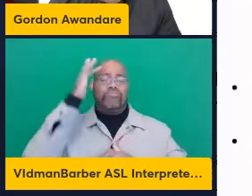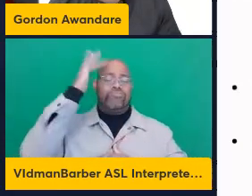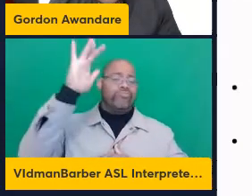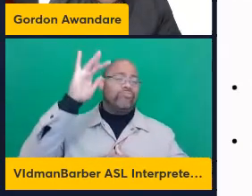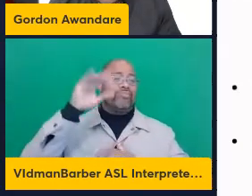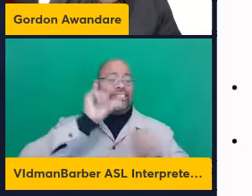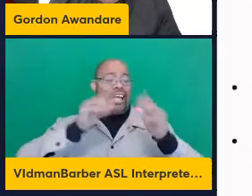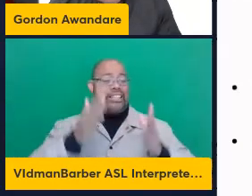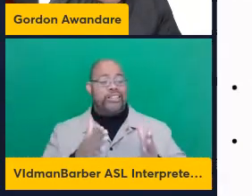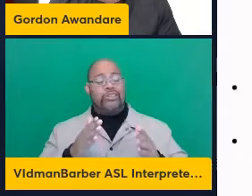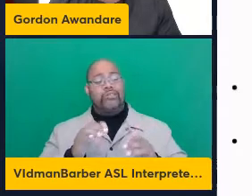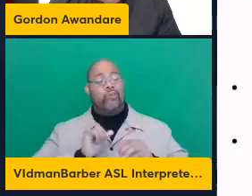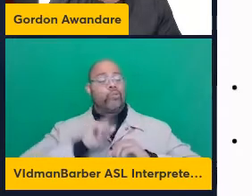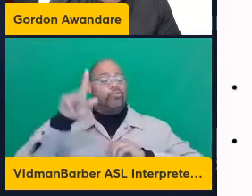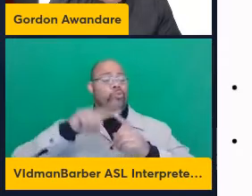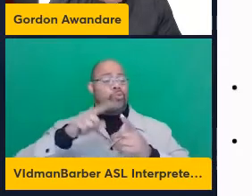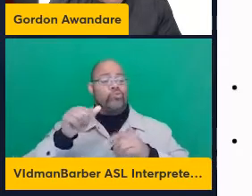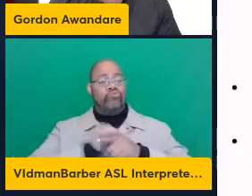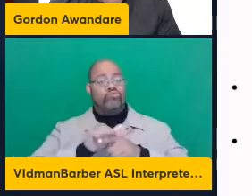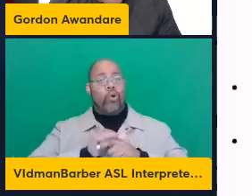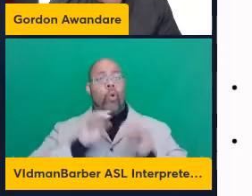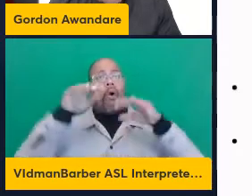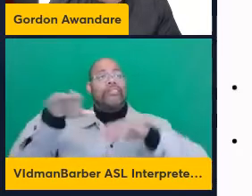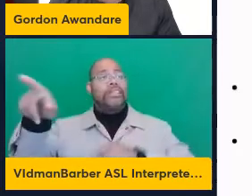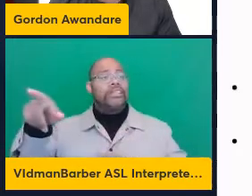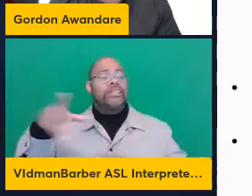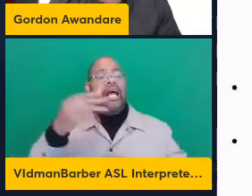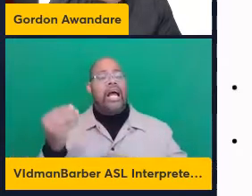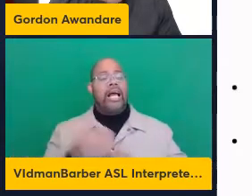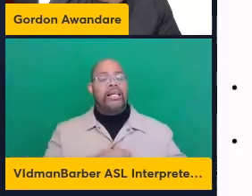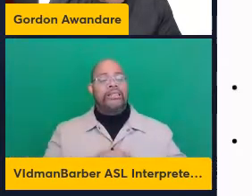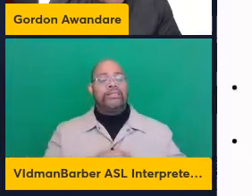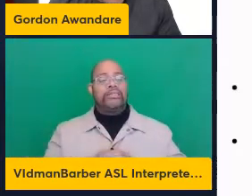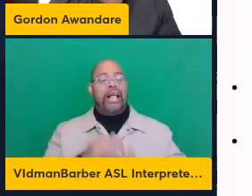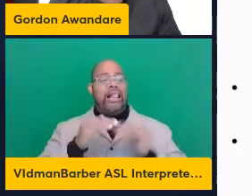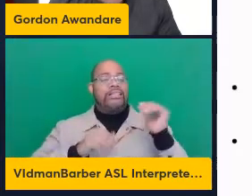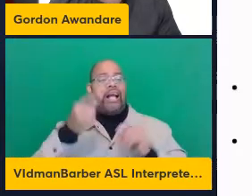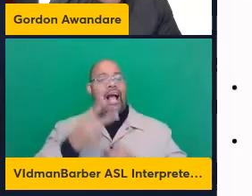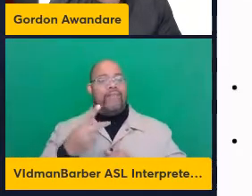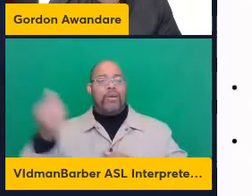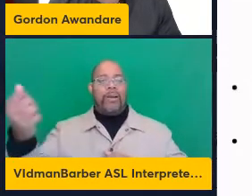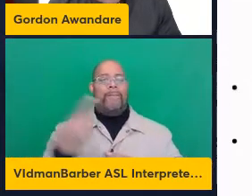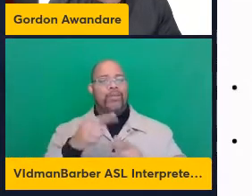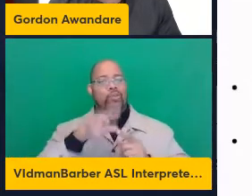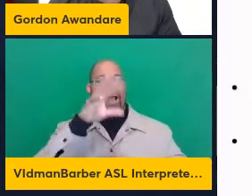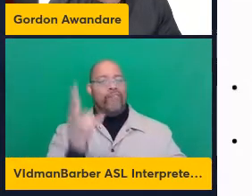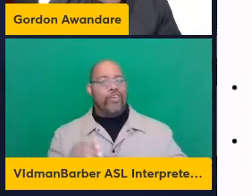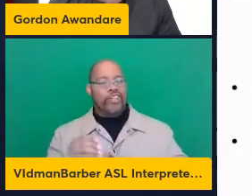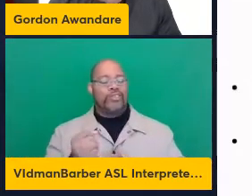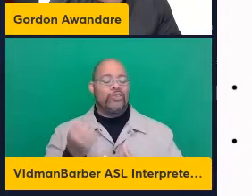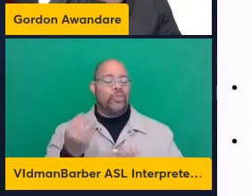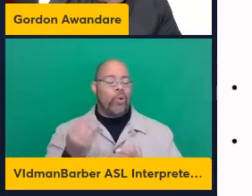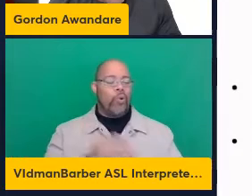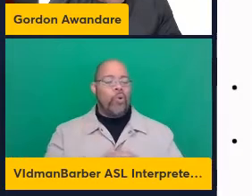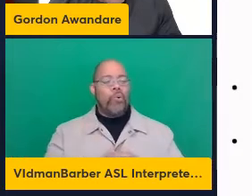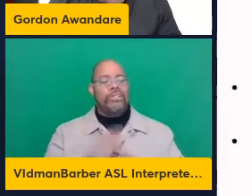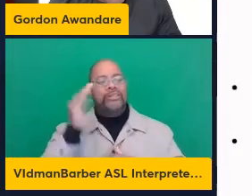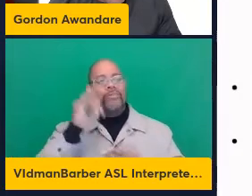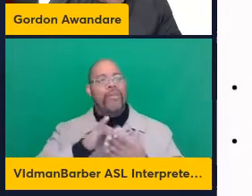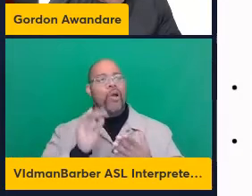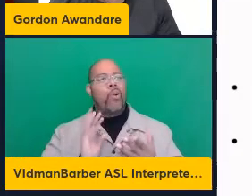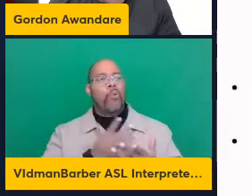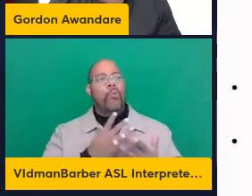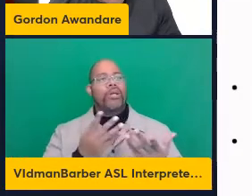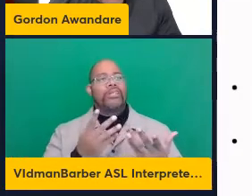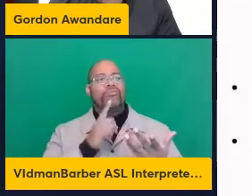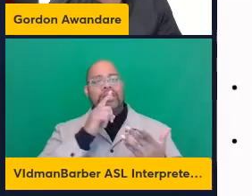young scientists to train overseas, and less than half of them come back. And so it seems like we've been